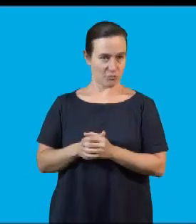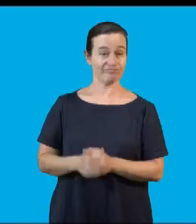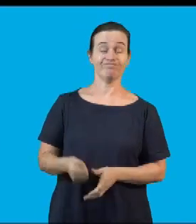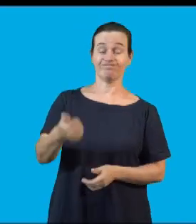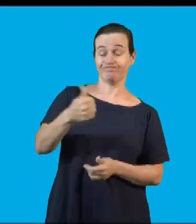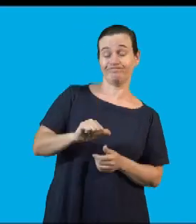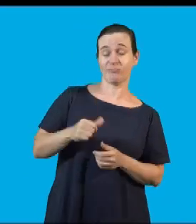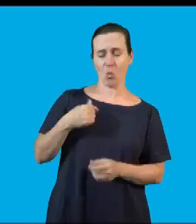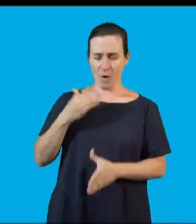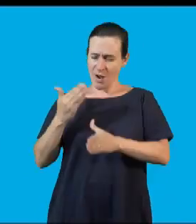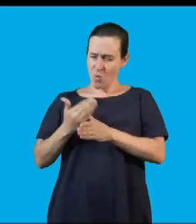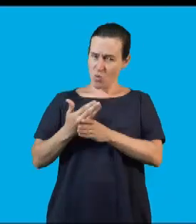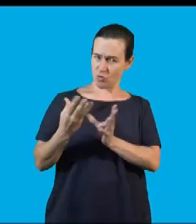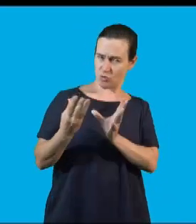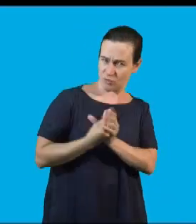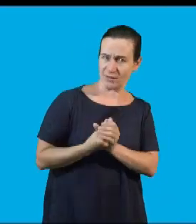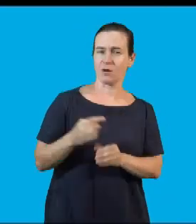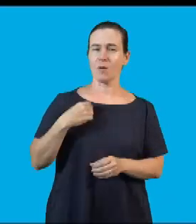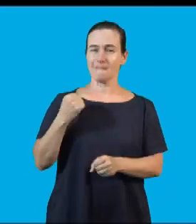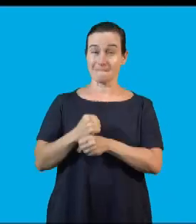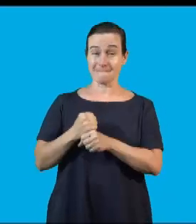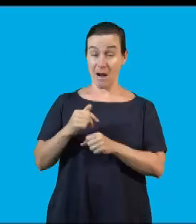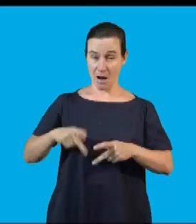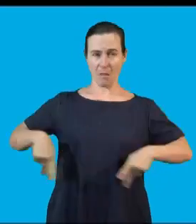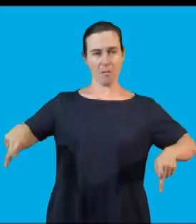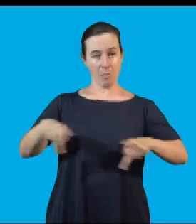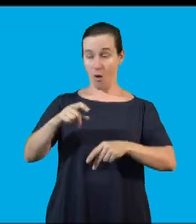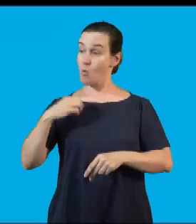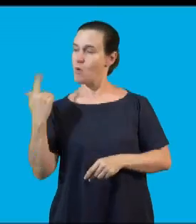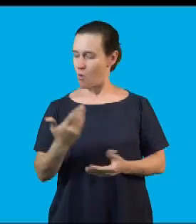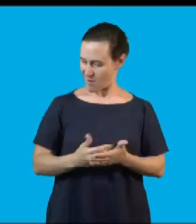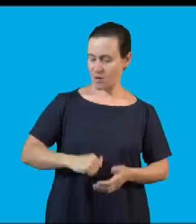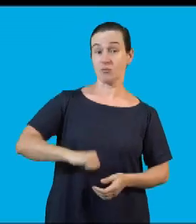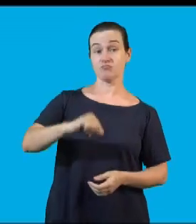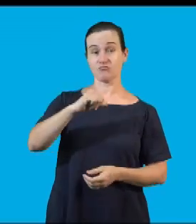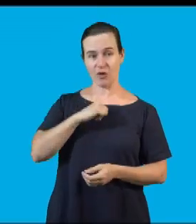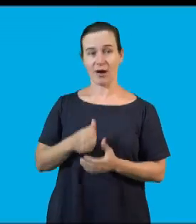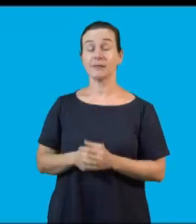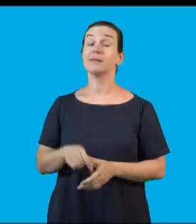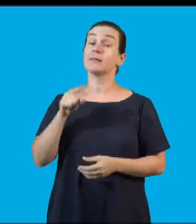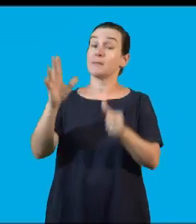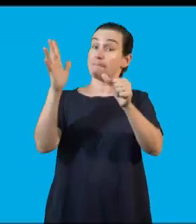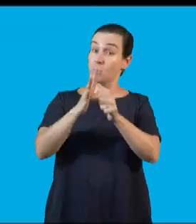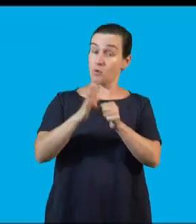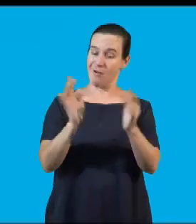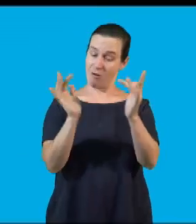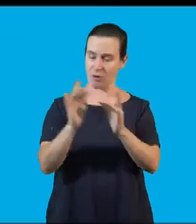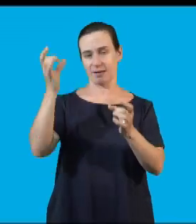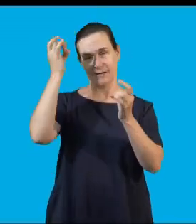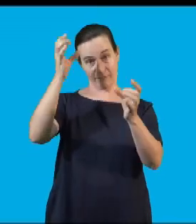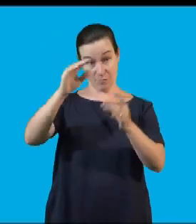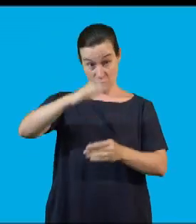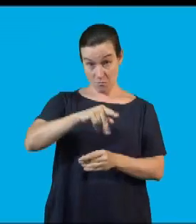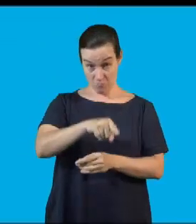to make our park a place we can all be proud of. Here is your call to action, and then always contact